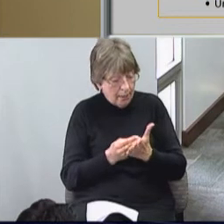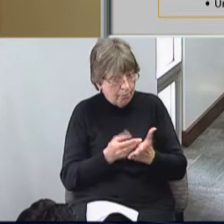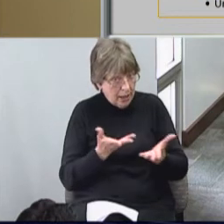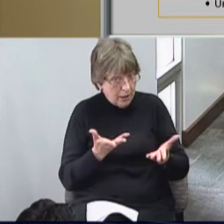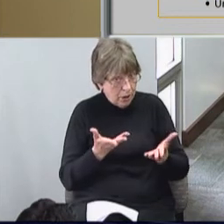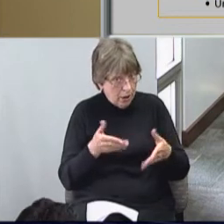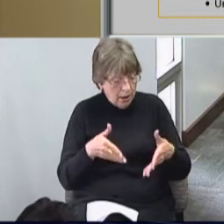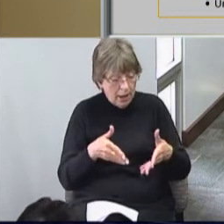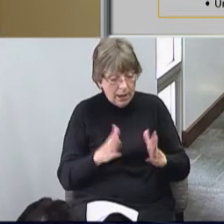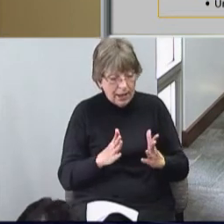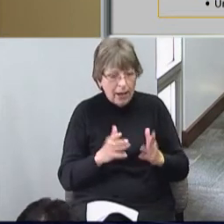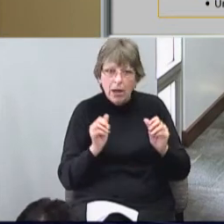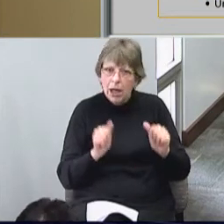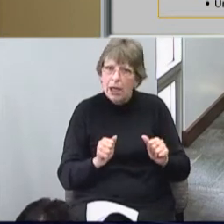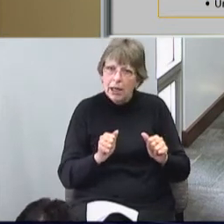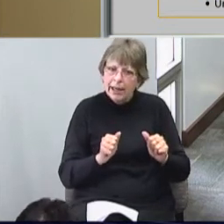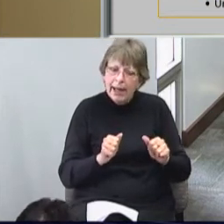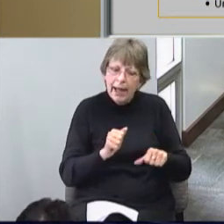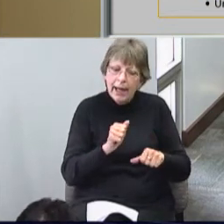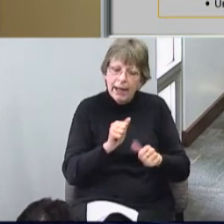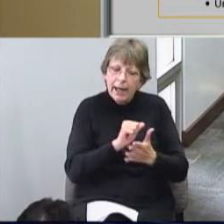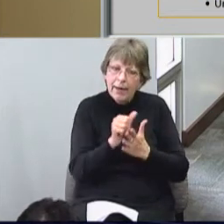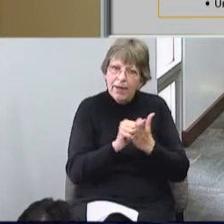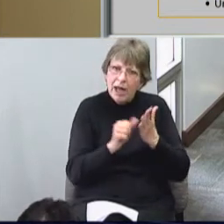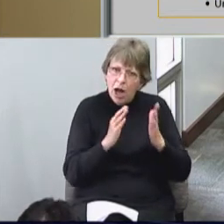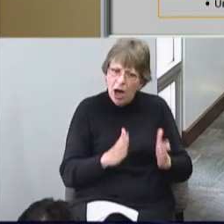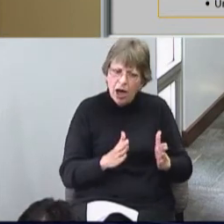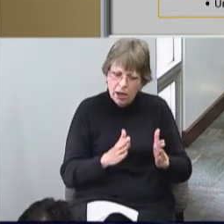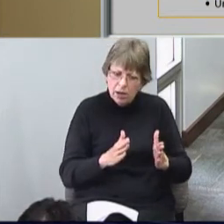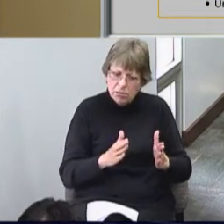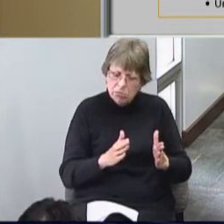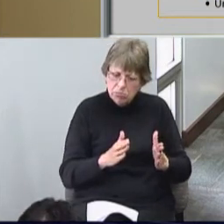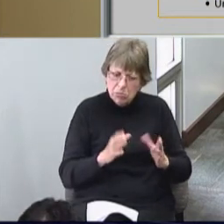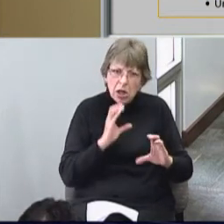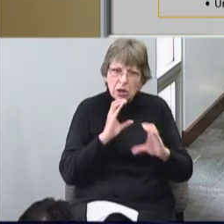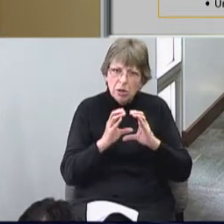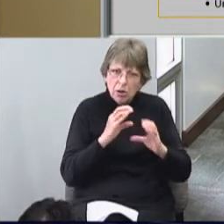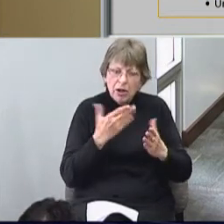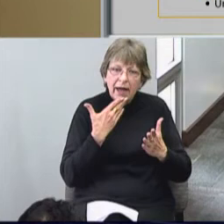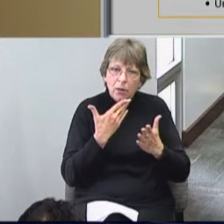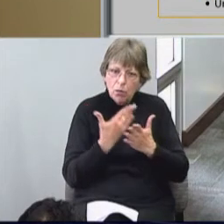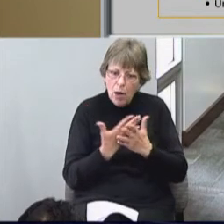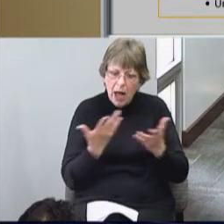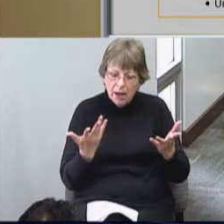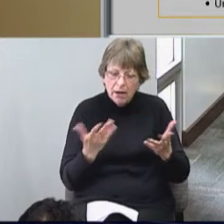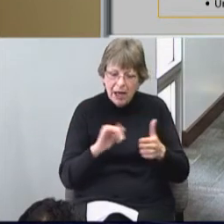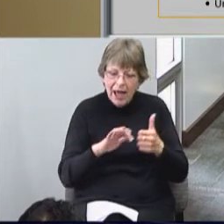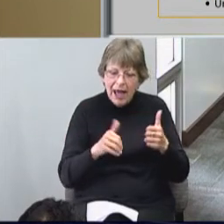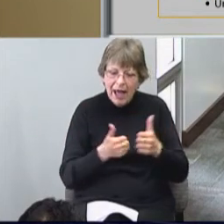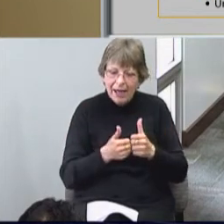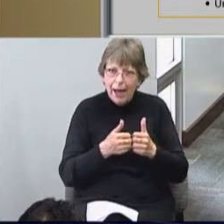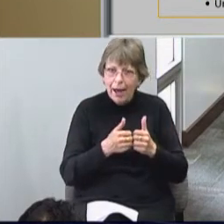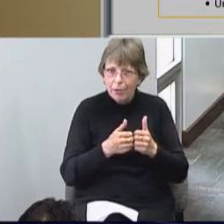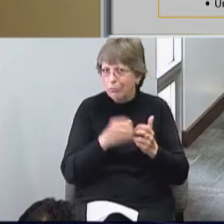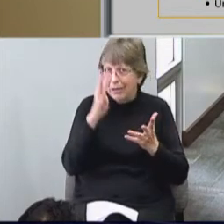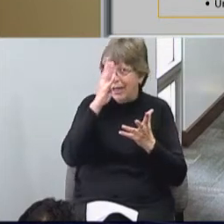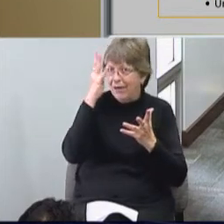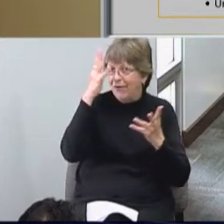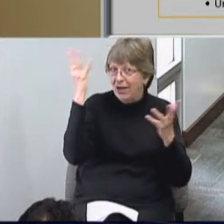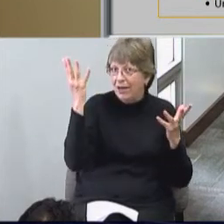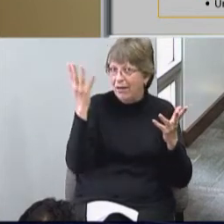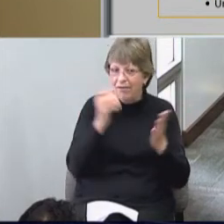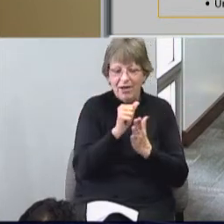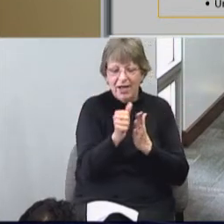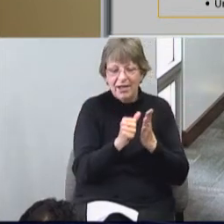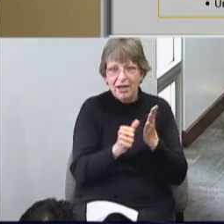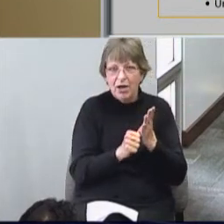all the different partners? Can they effectively communicate? And the originality of the artwork. Now, the funding